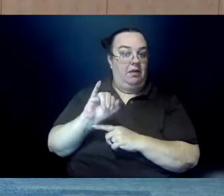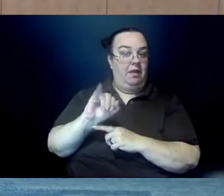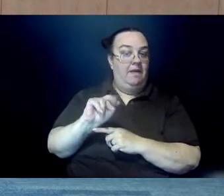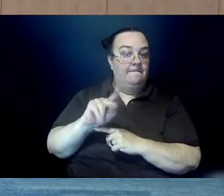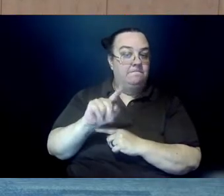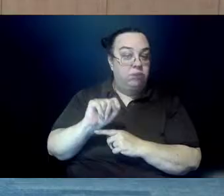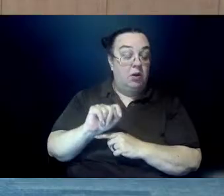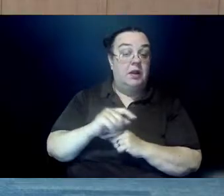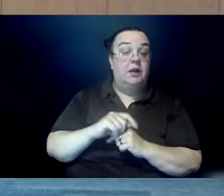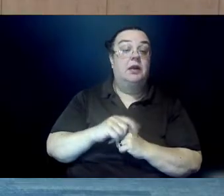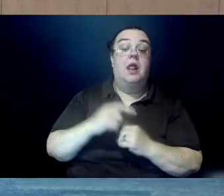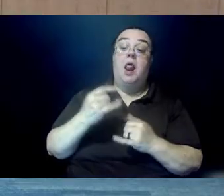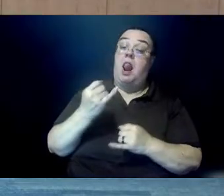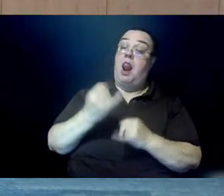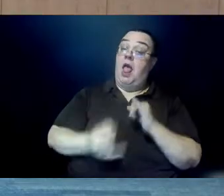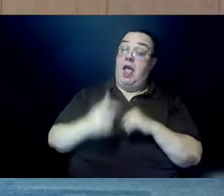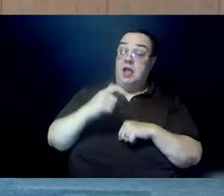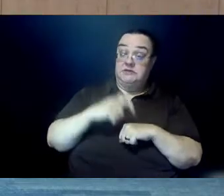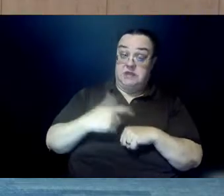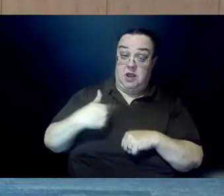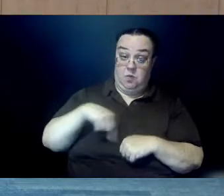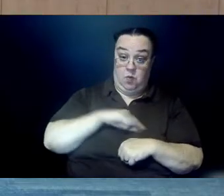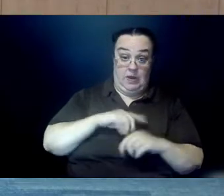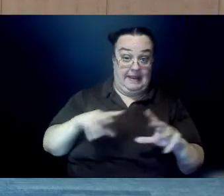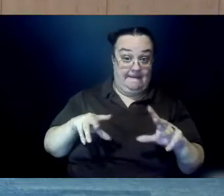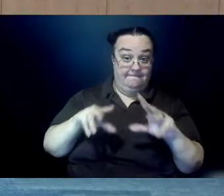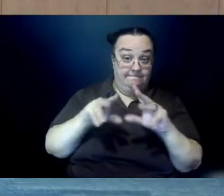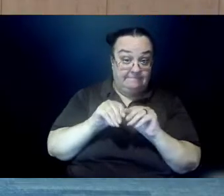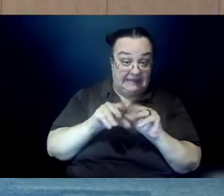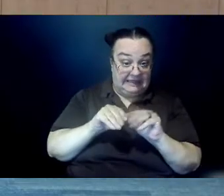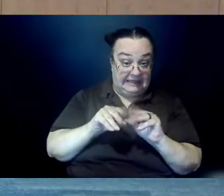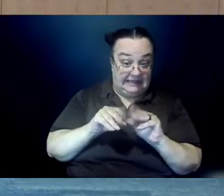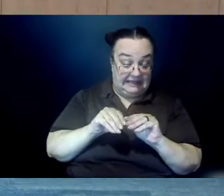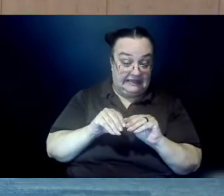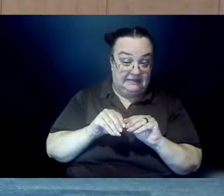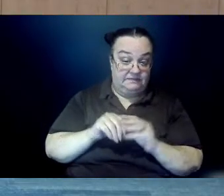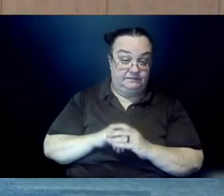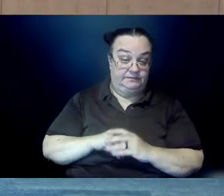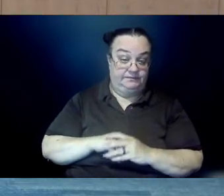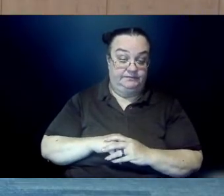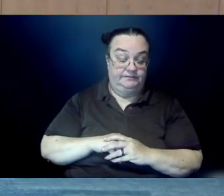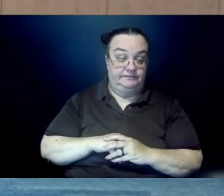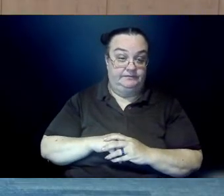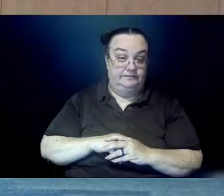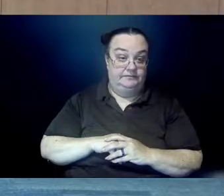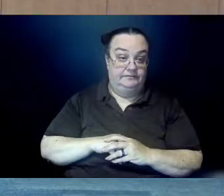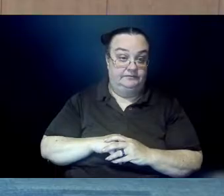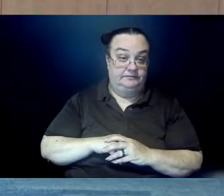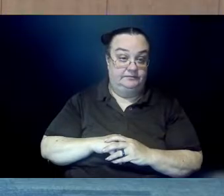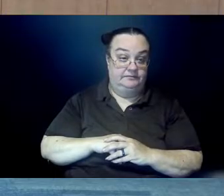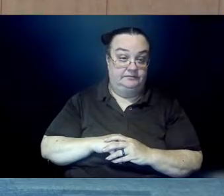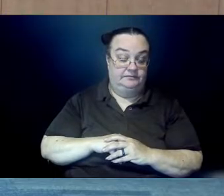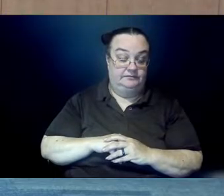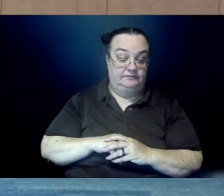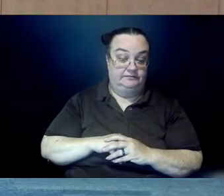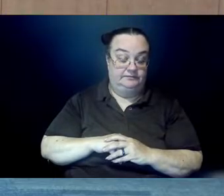When last we met, the budget was